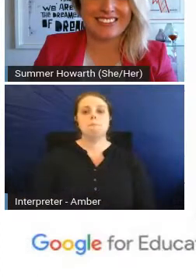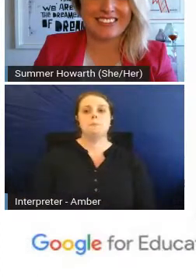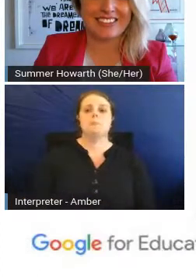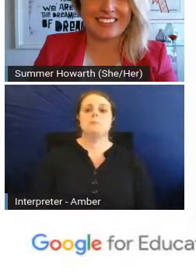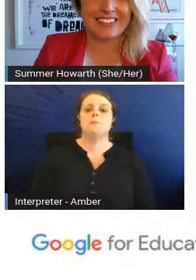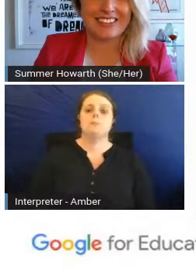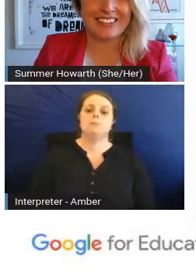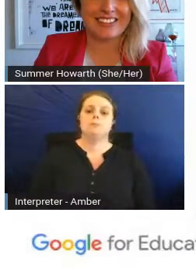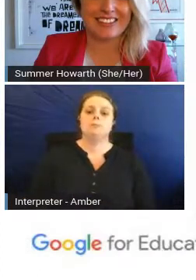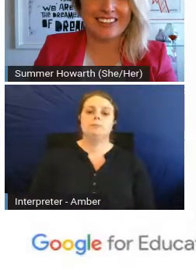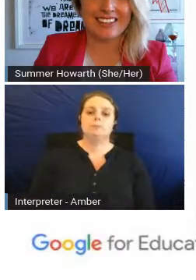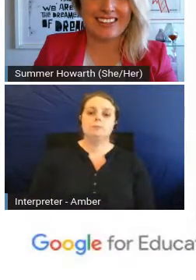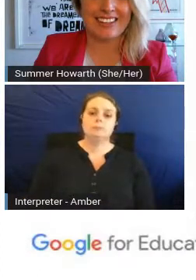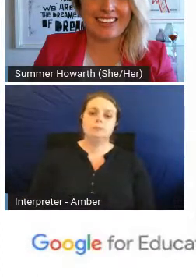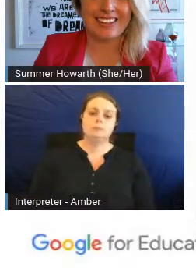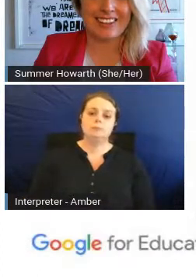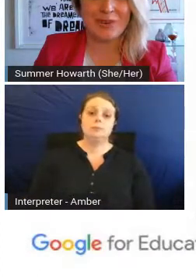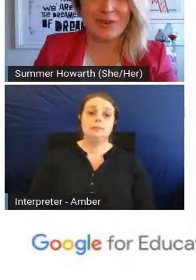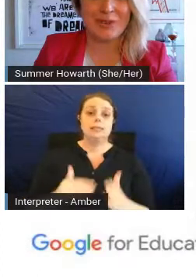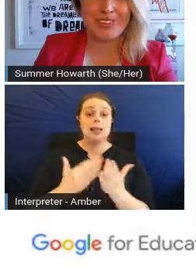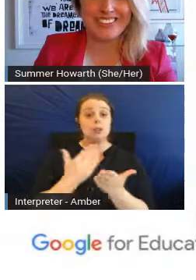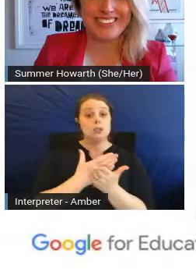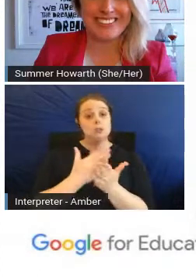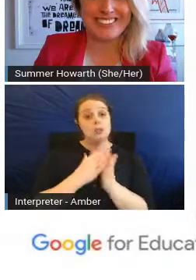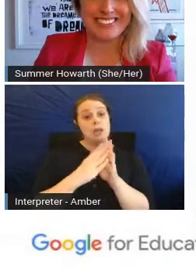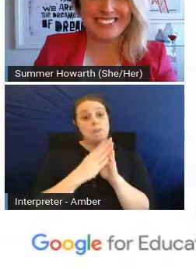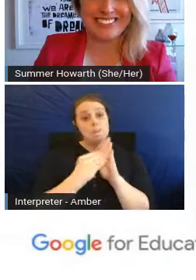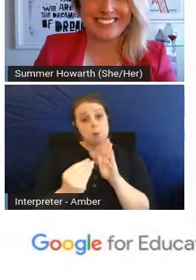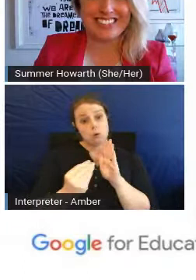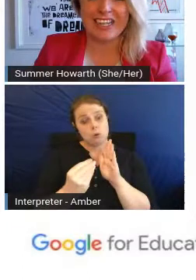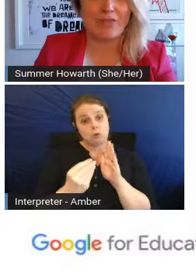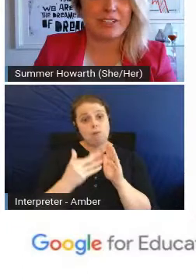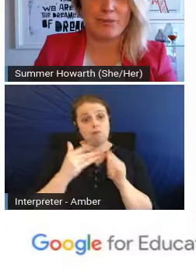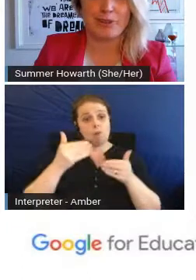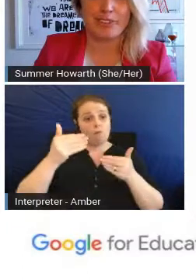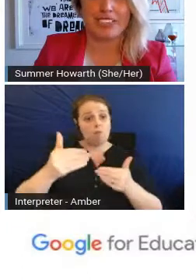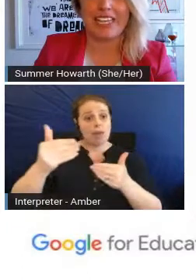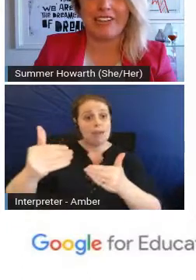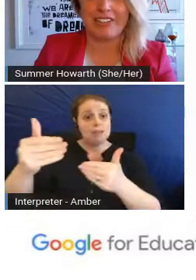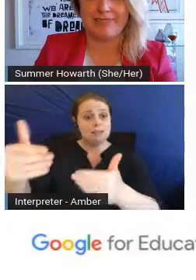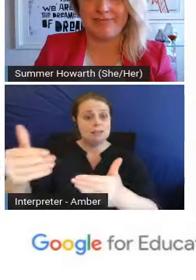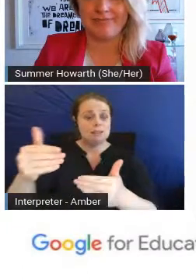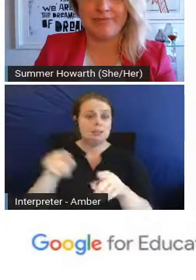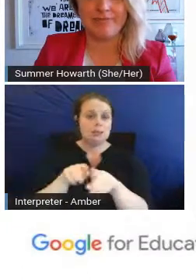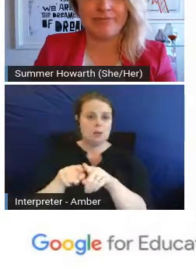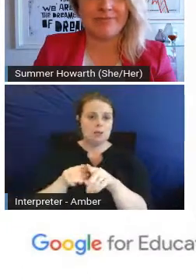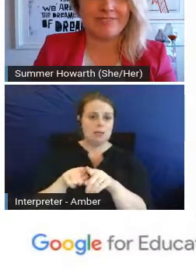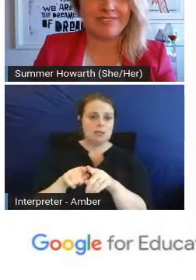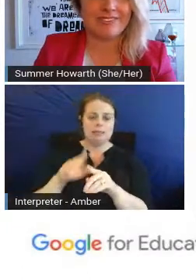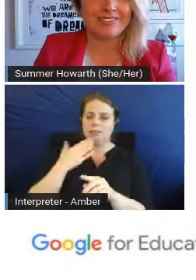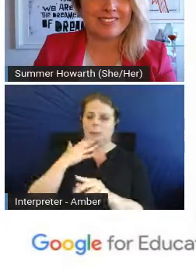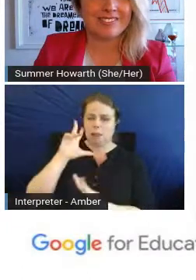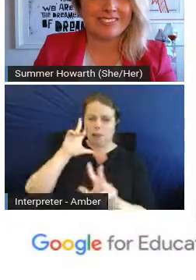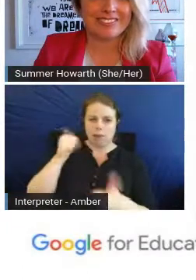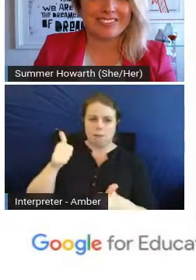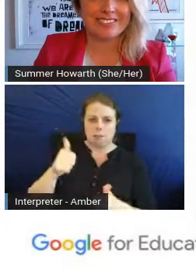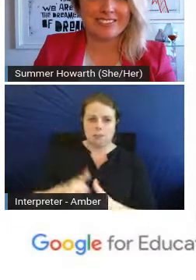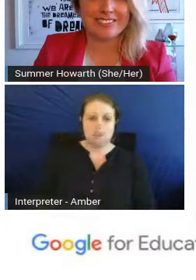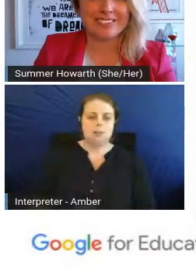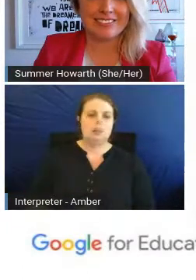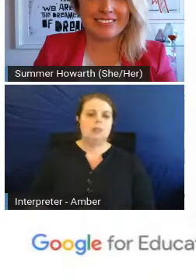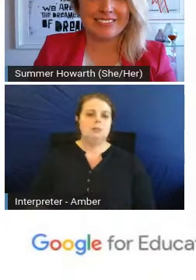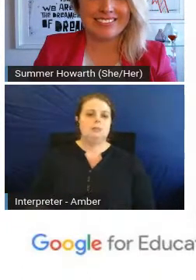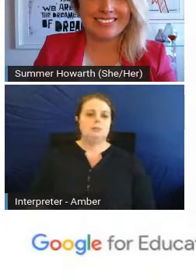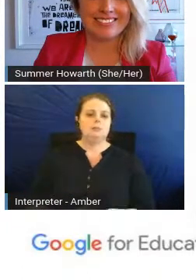So I'm going to now share the model of phased learning. Yeah, no, love this model. Love it. So what we're going to do